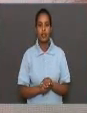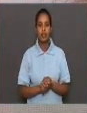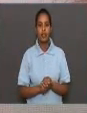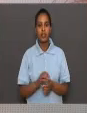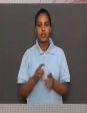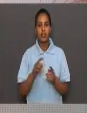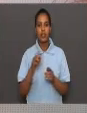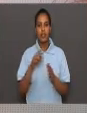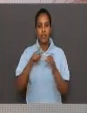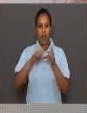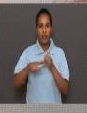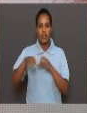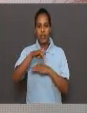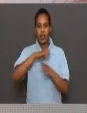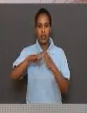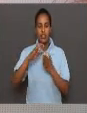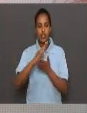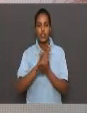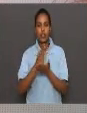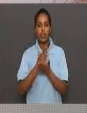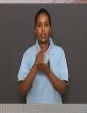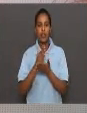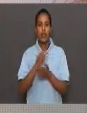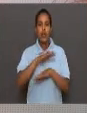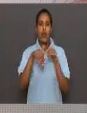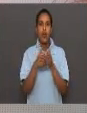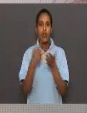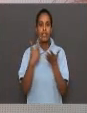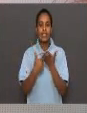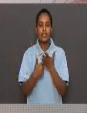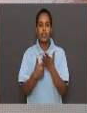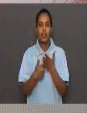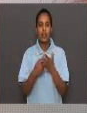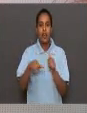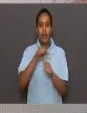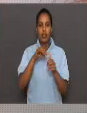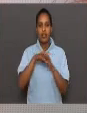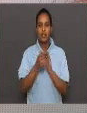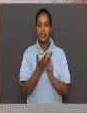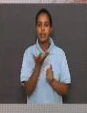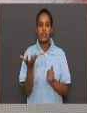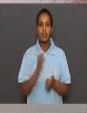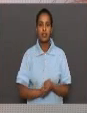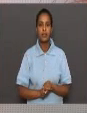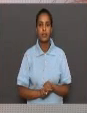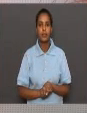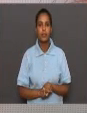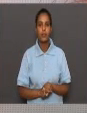Instead, the valence electrons are shared by all of the atoms in the substance.